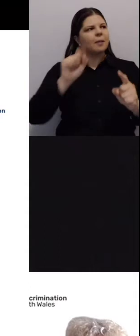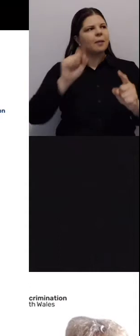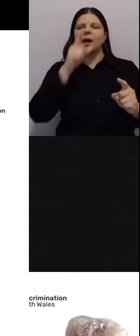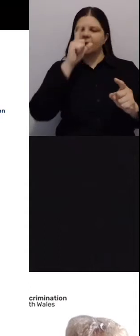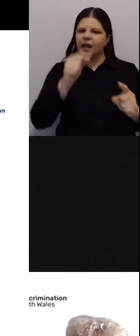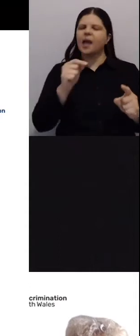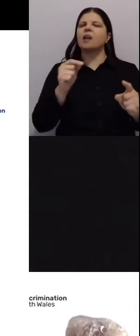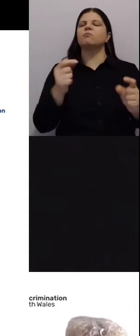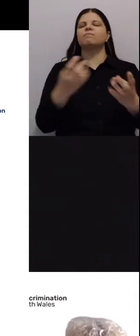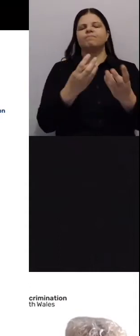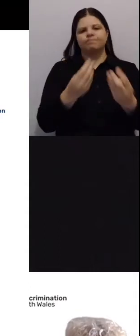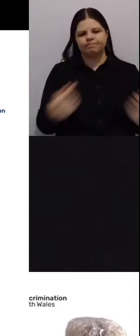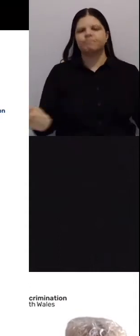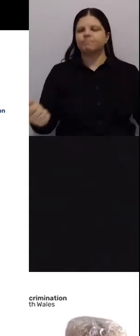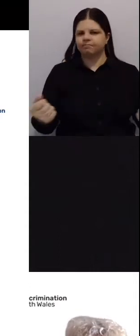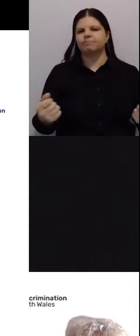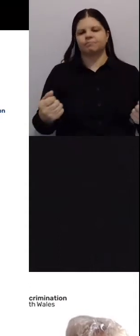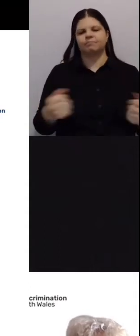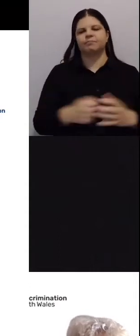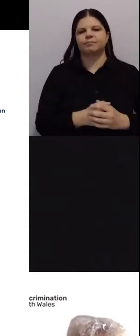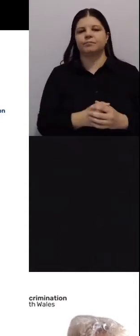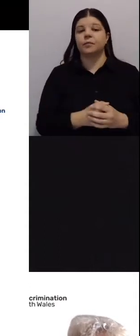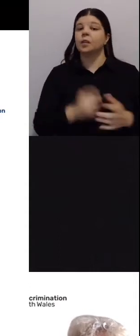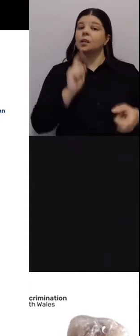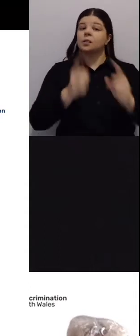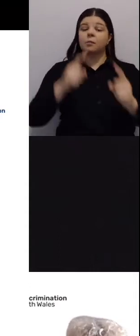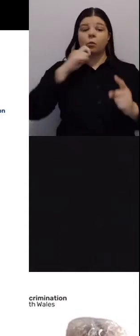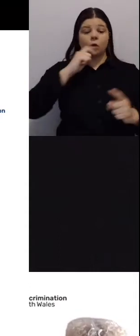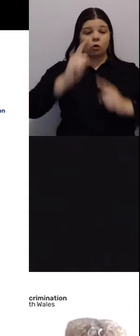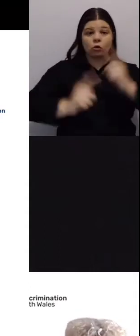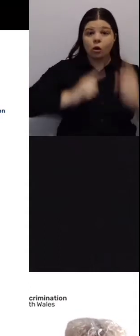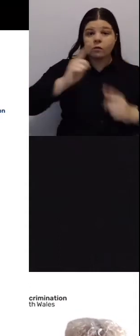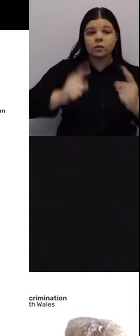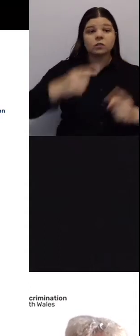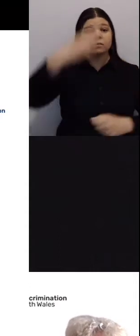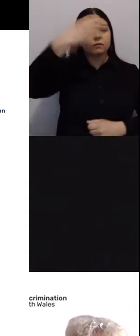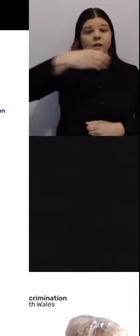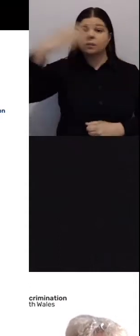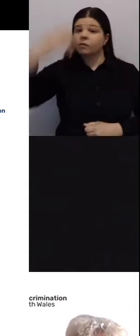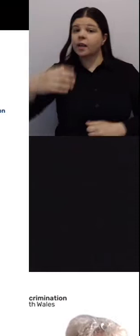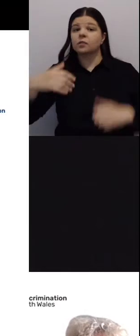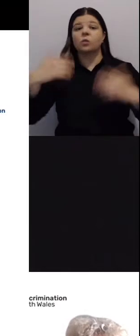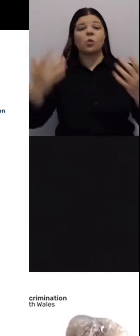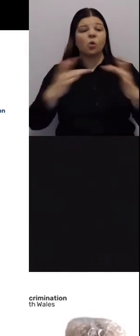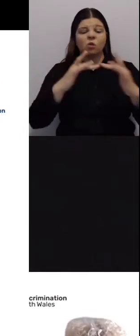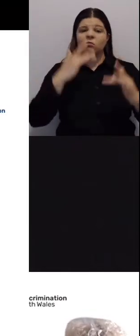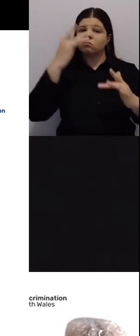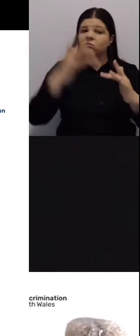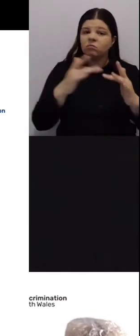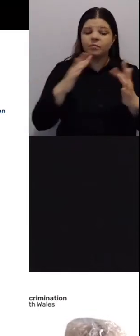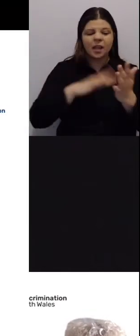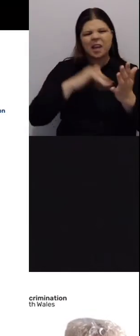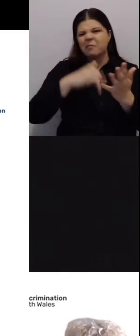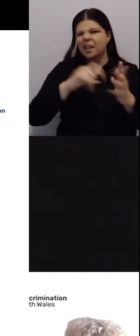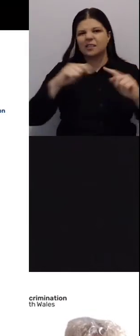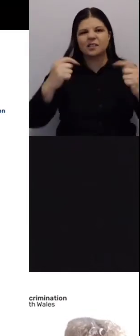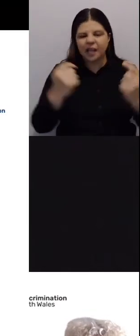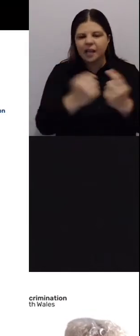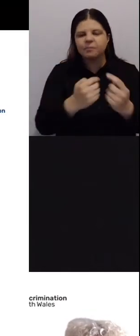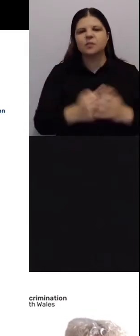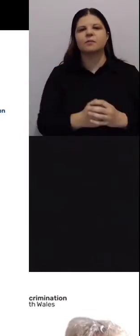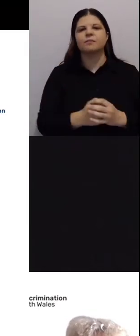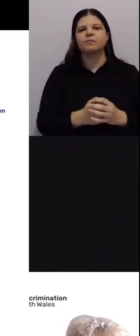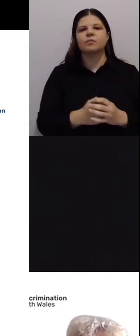Conciliation may be a conciliation conference in person or online using Microsoft Teams, or